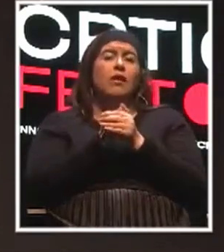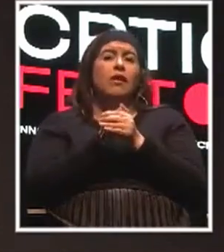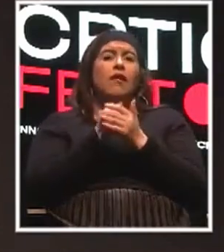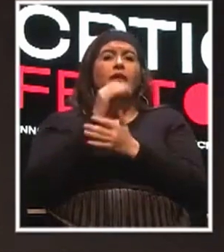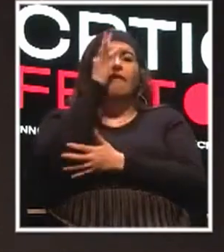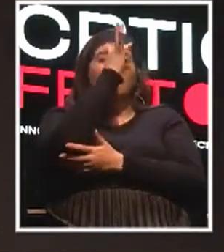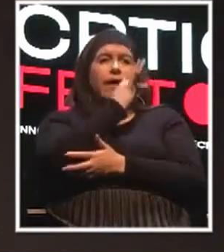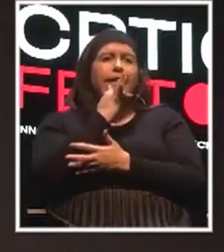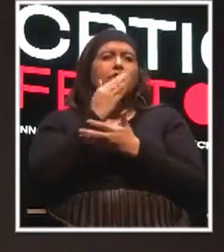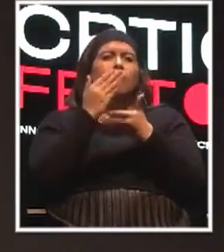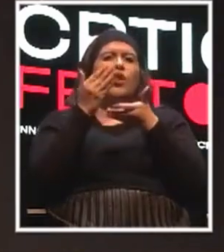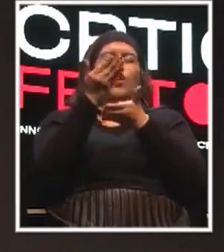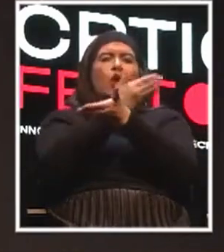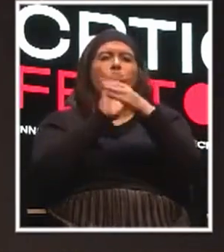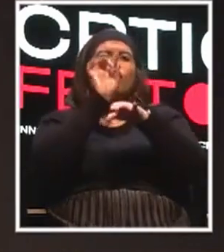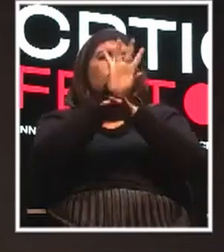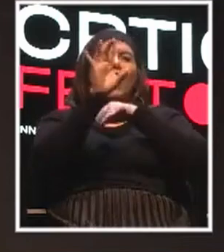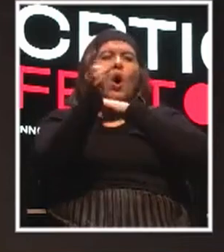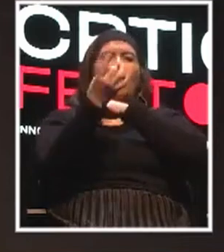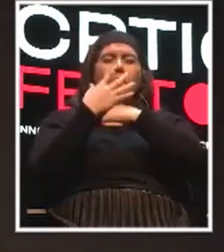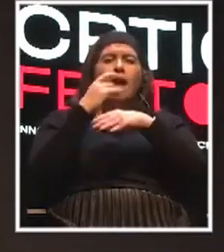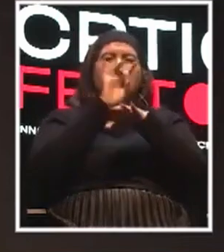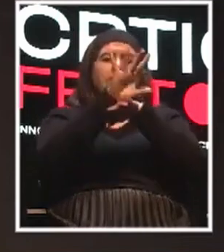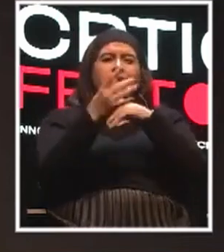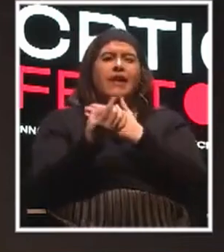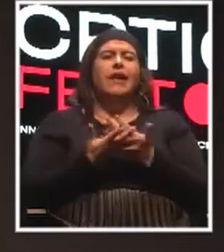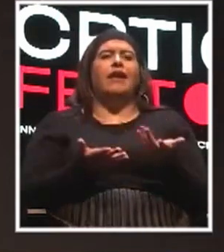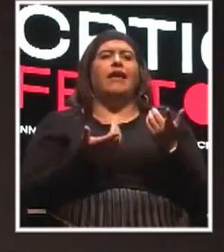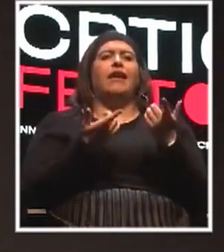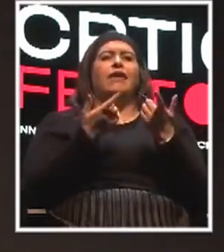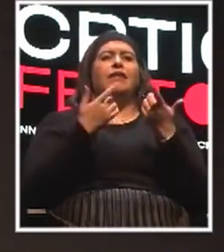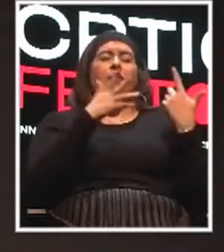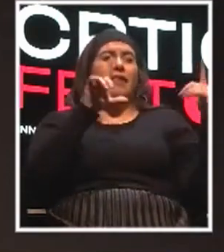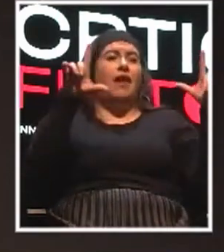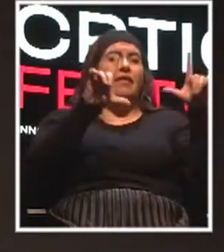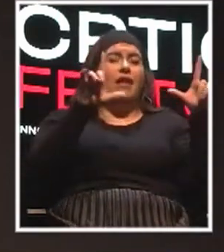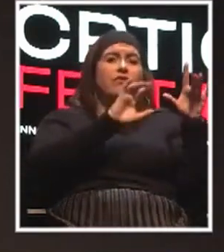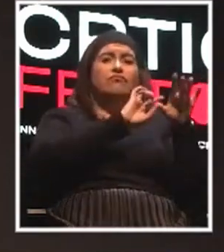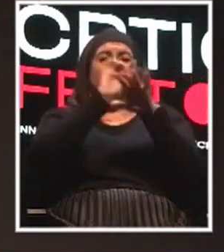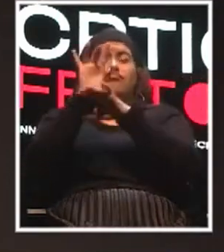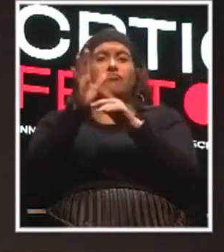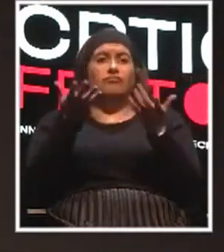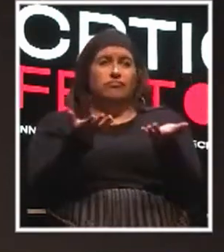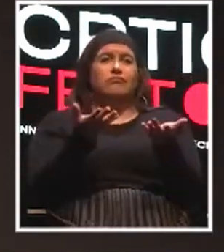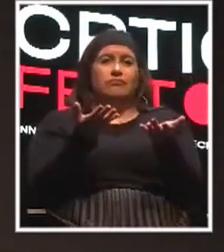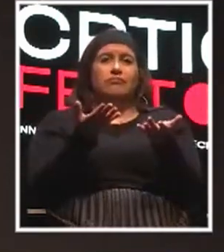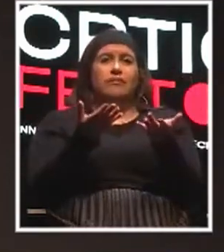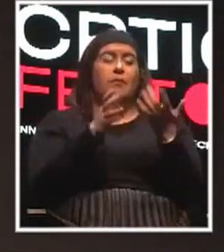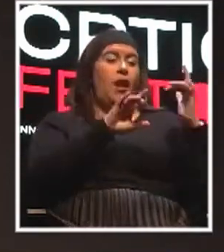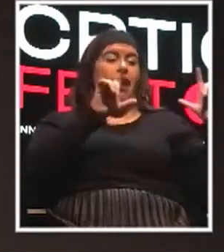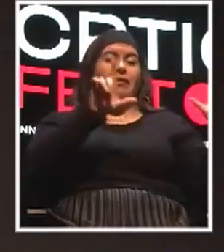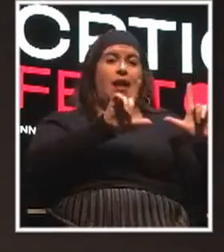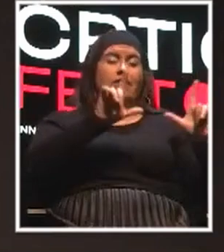a challenge because for those television and movie markets, media